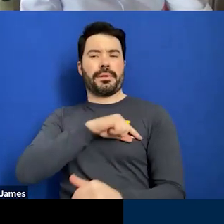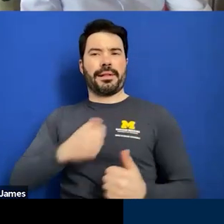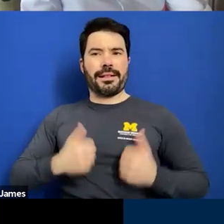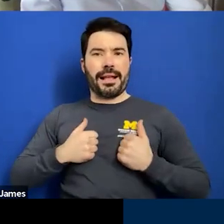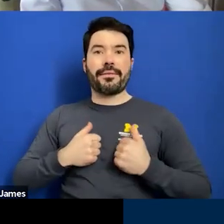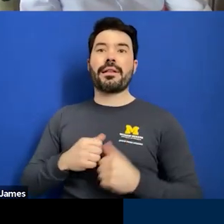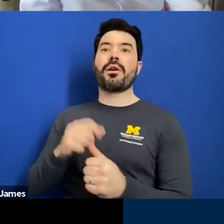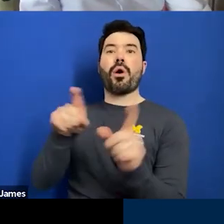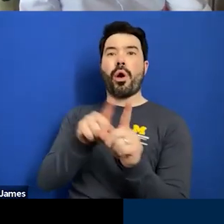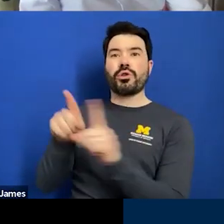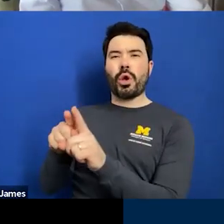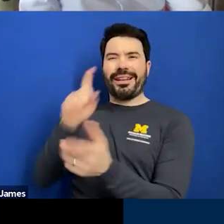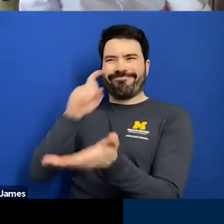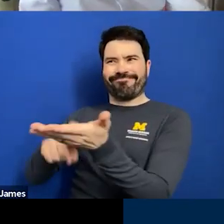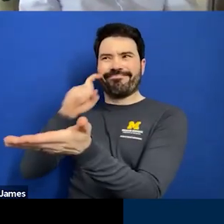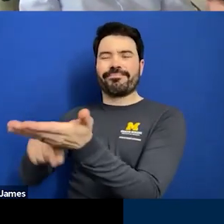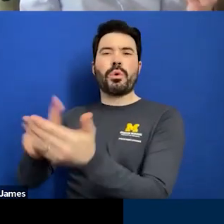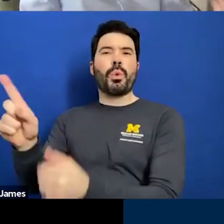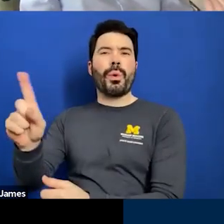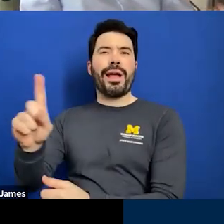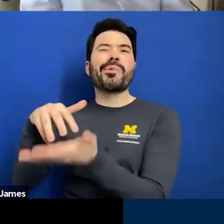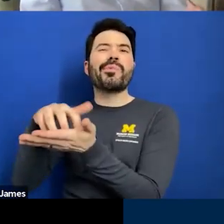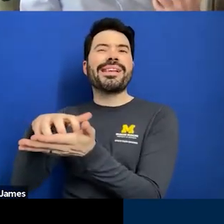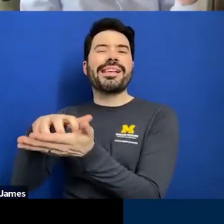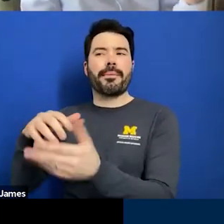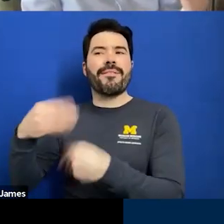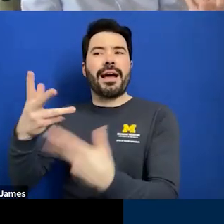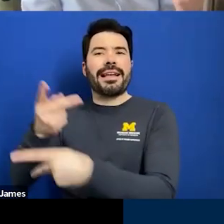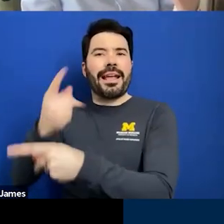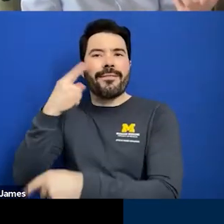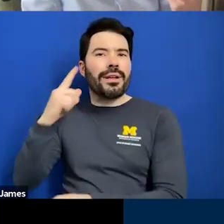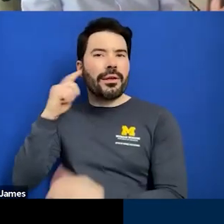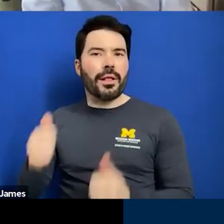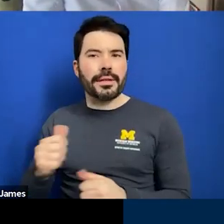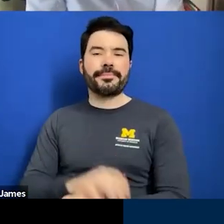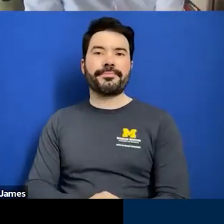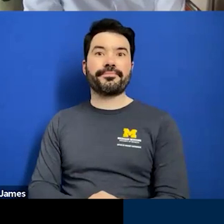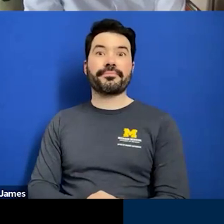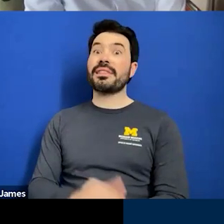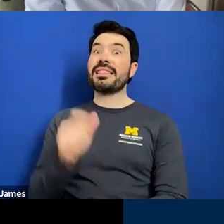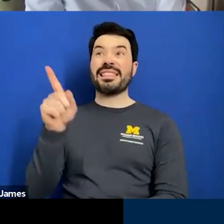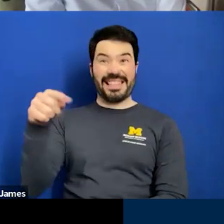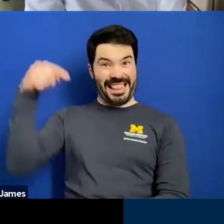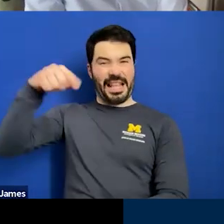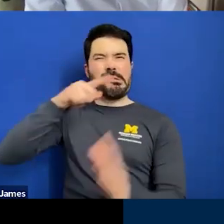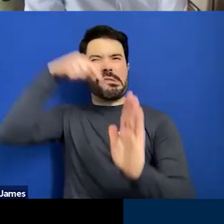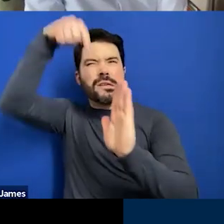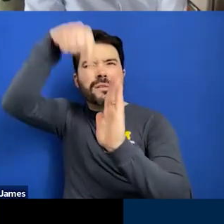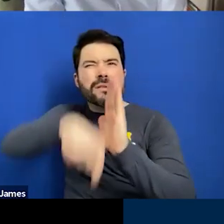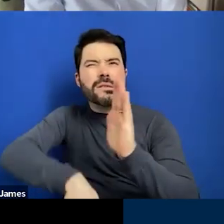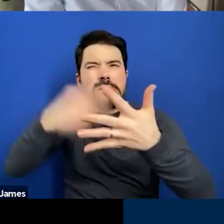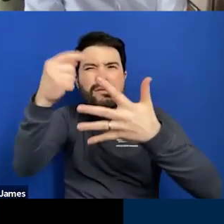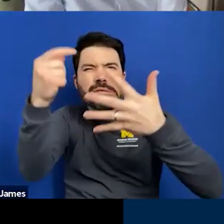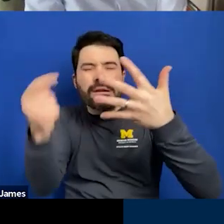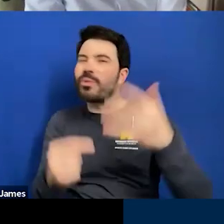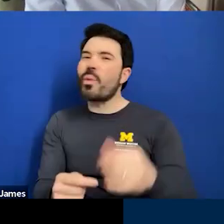healthcare delivery systems. This goal is not to get into the weeds, but have a little bit more of a holistic understanding of hearing loss and identify